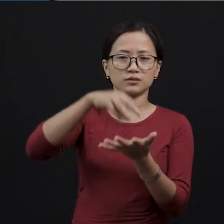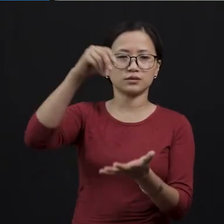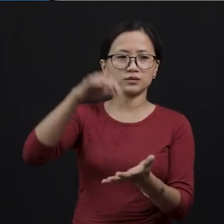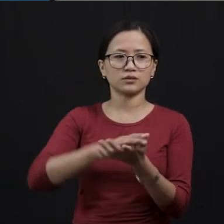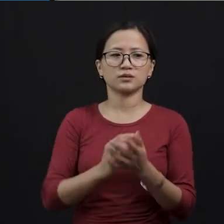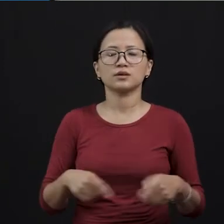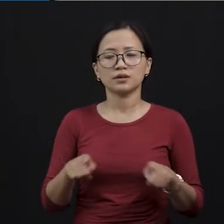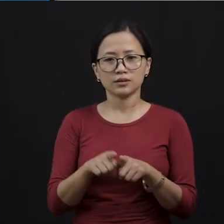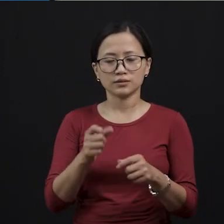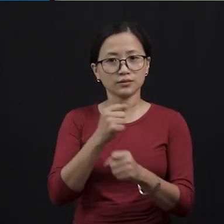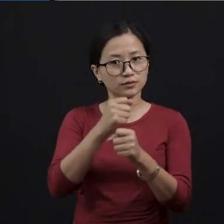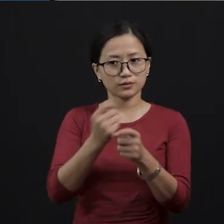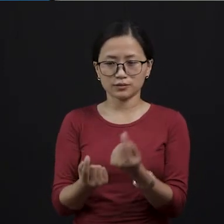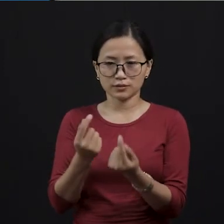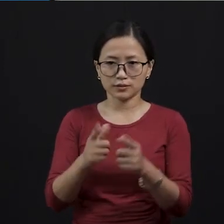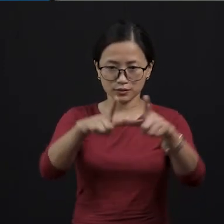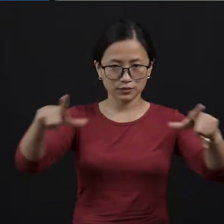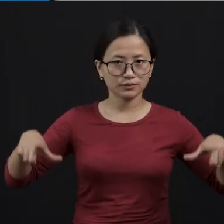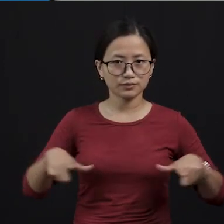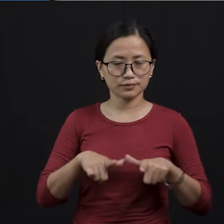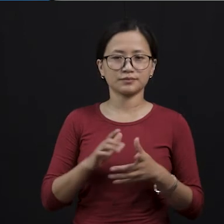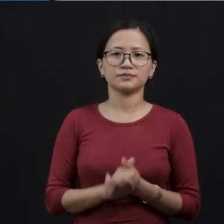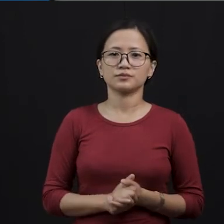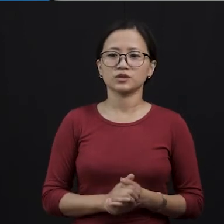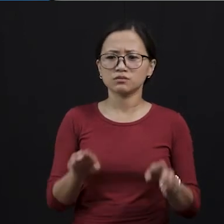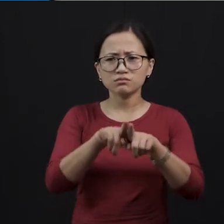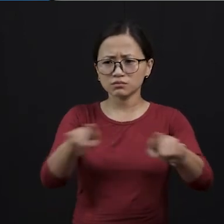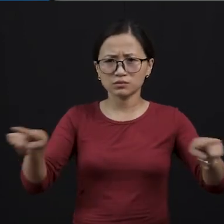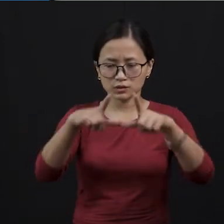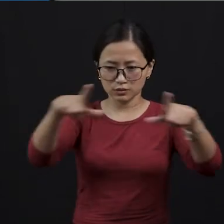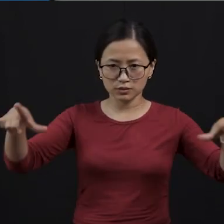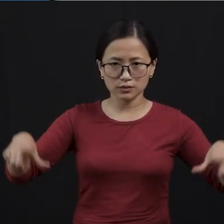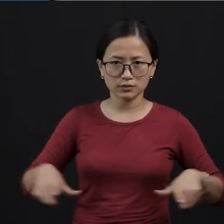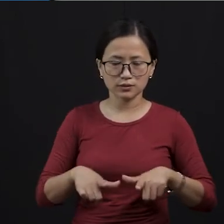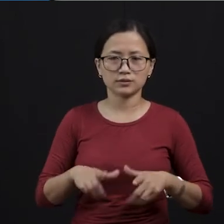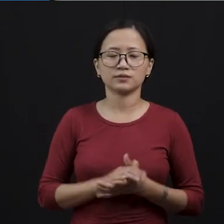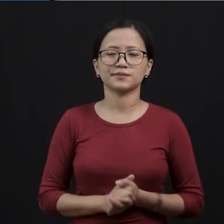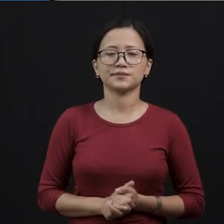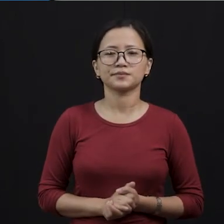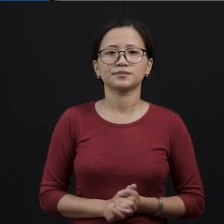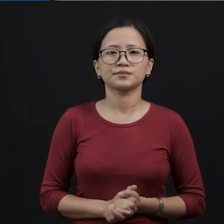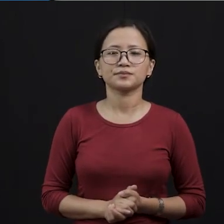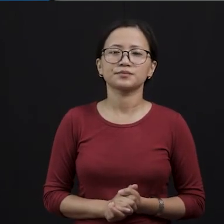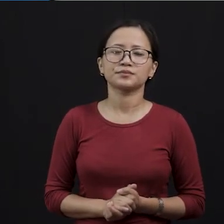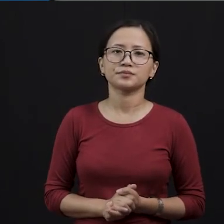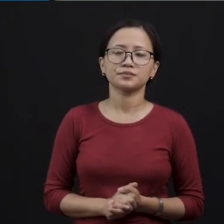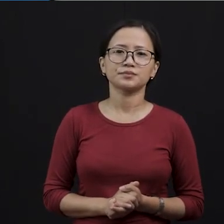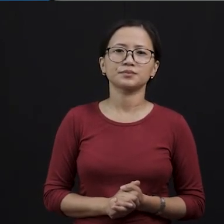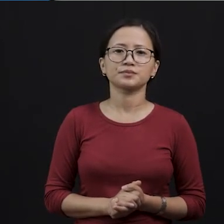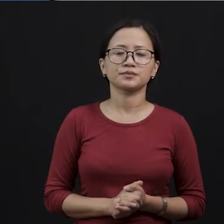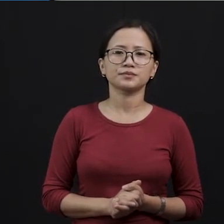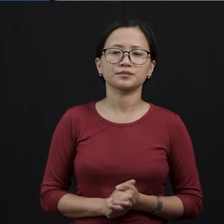all are in the land. Yes or no? Land. Land, not water, land. Okay? So mati, na?